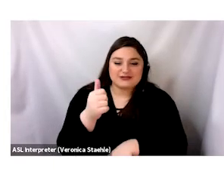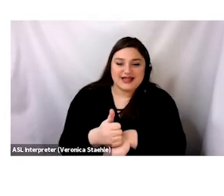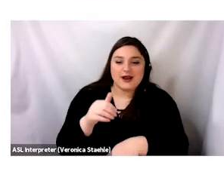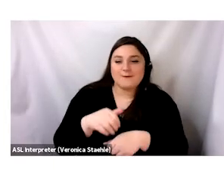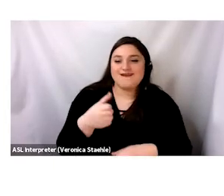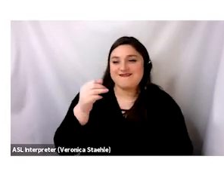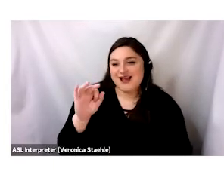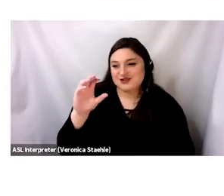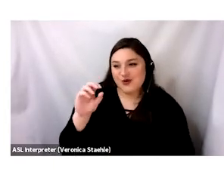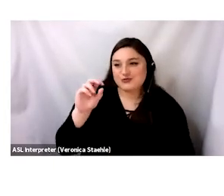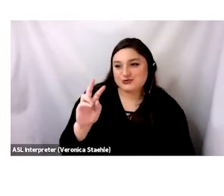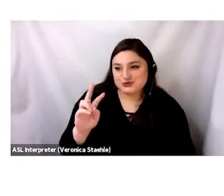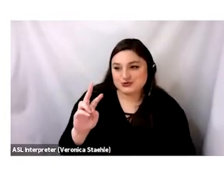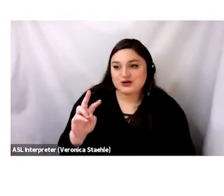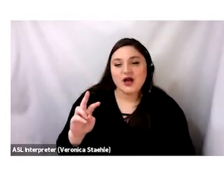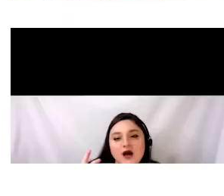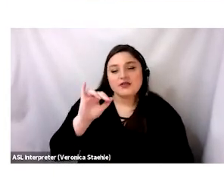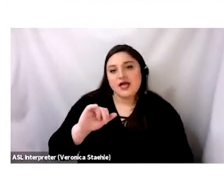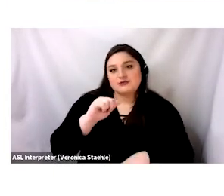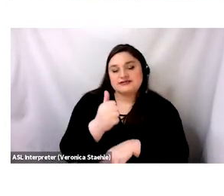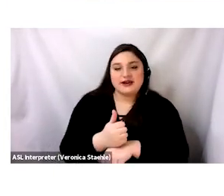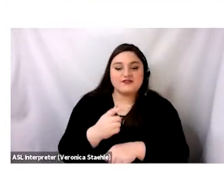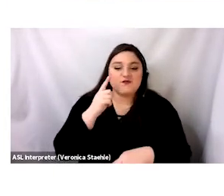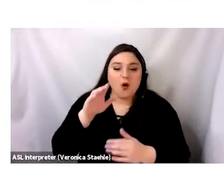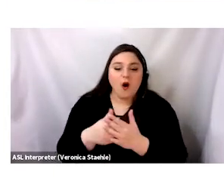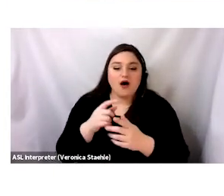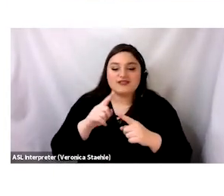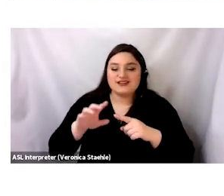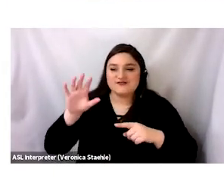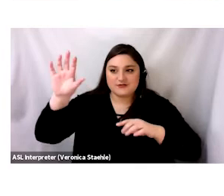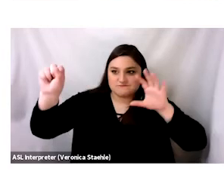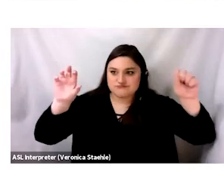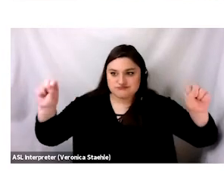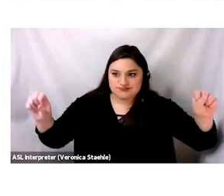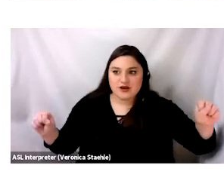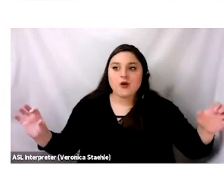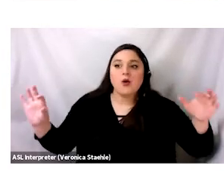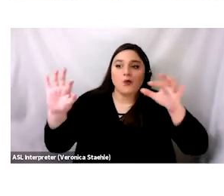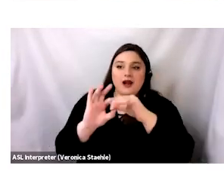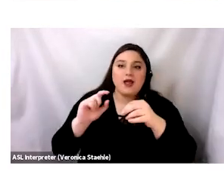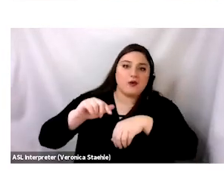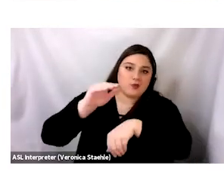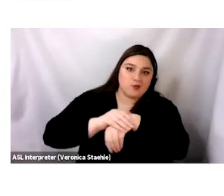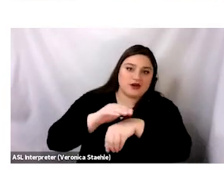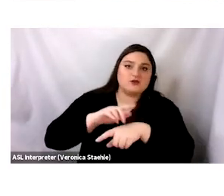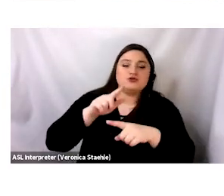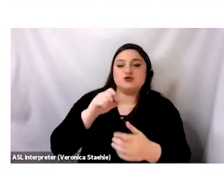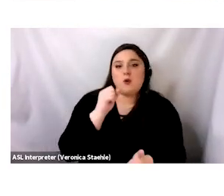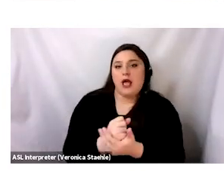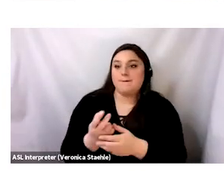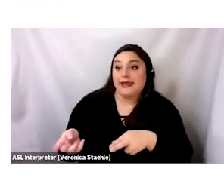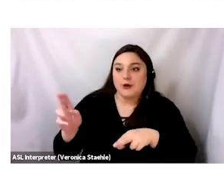connected to Great Britain, which aimed to reduce the industry's dependence on supplies of raw cotton from